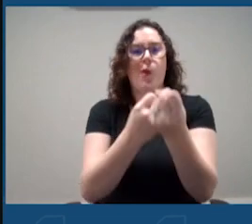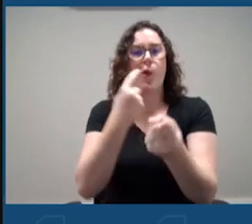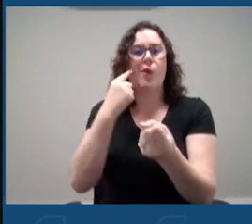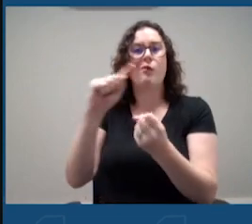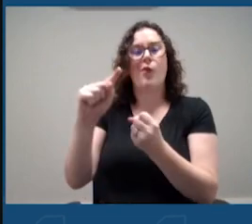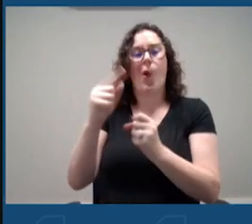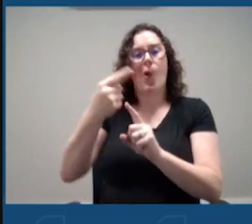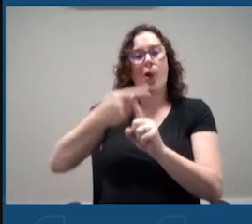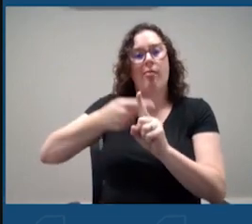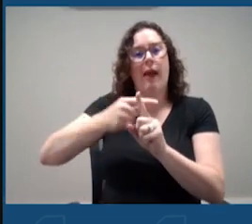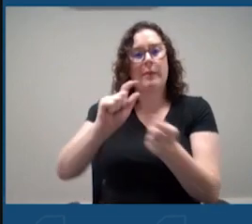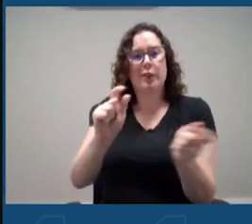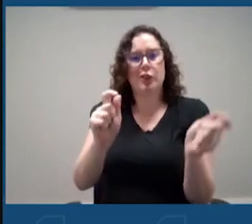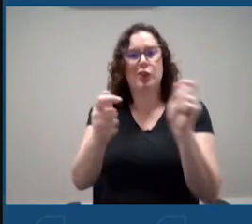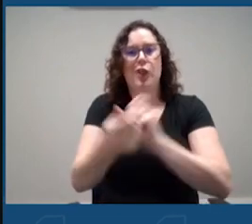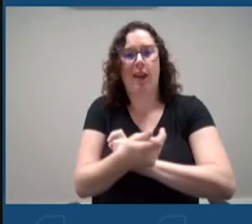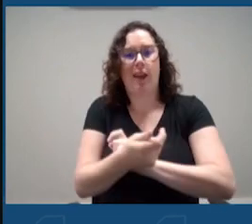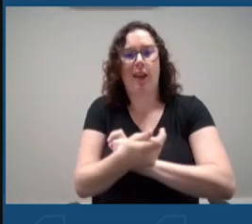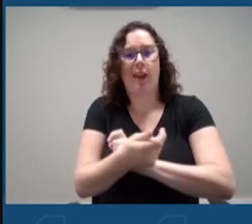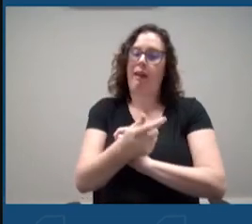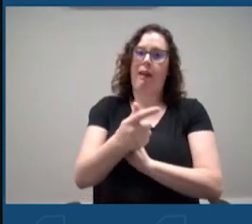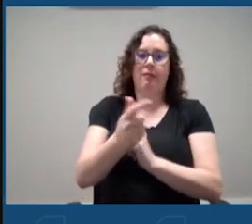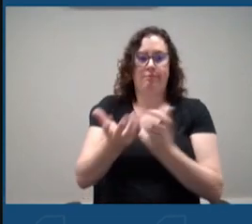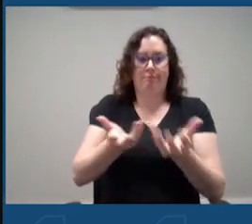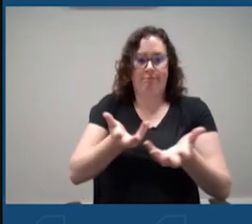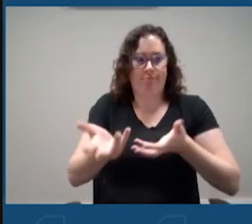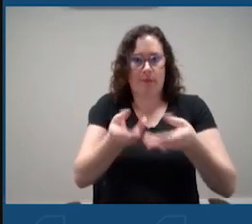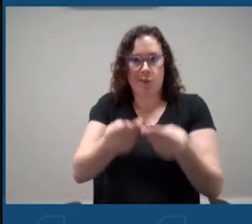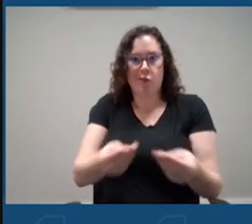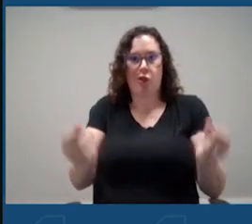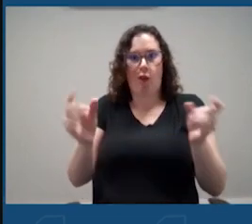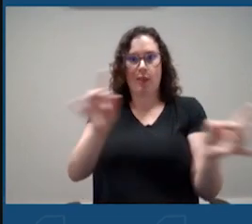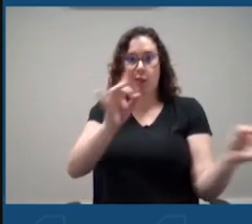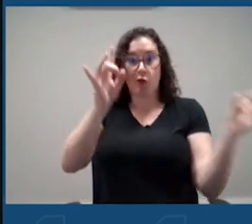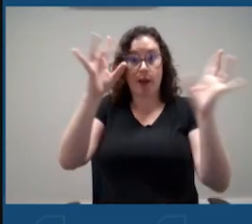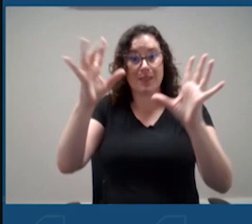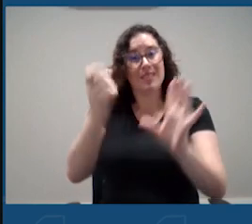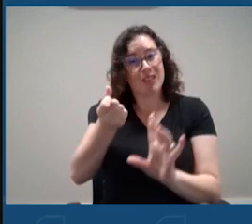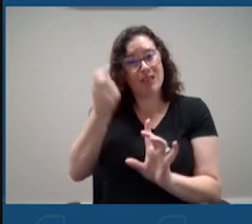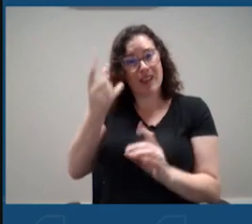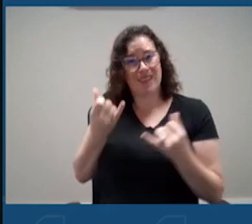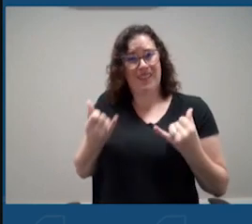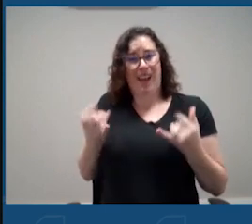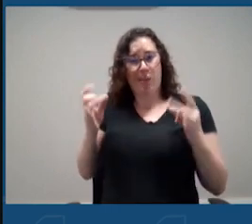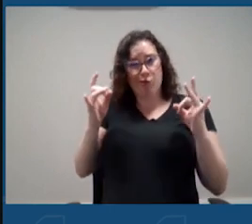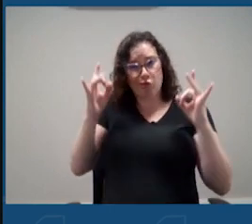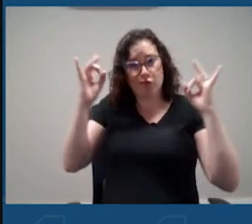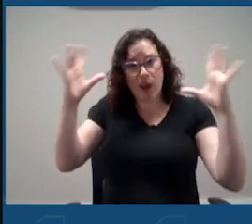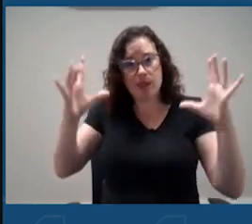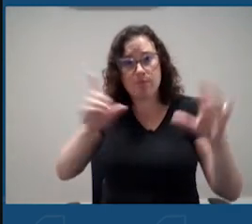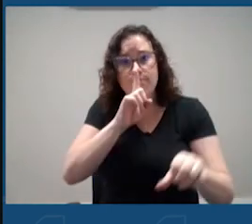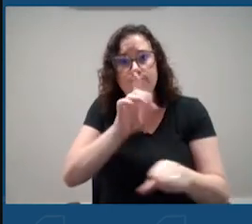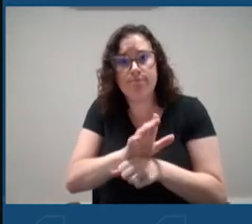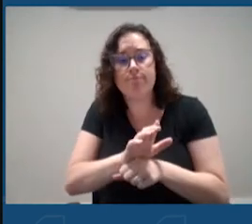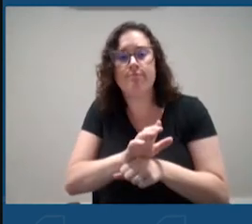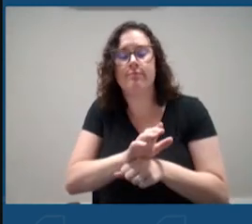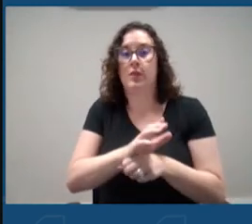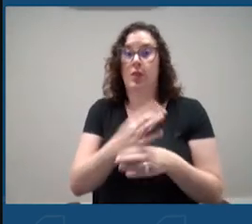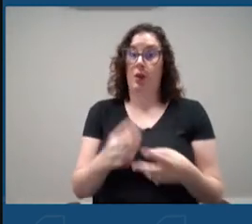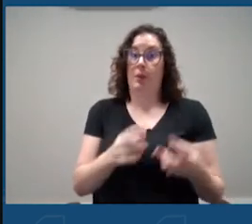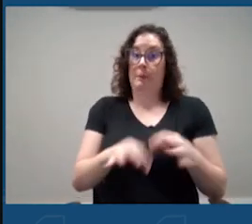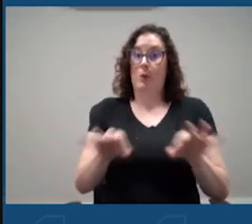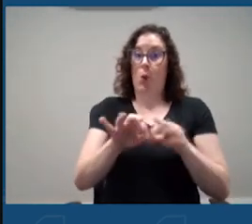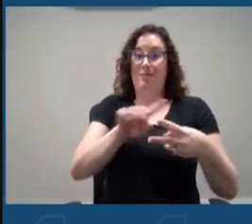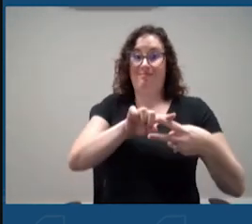this crisis. We are in a crisis. And in light of two things that are really important, one, the tipping point that